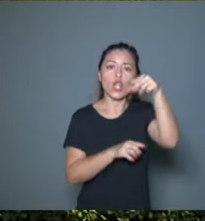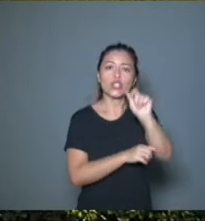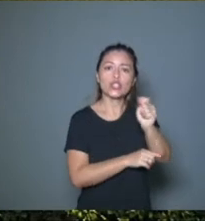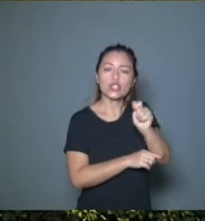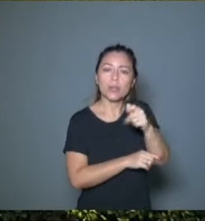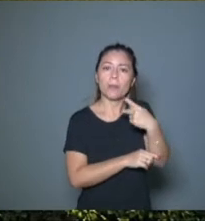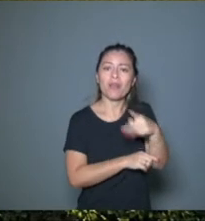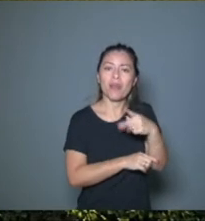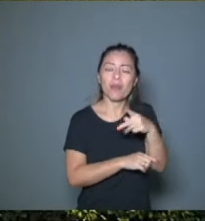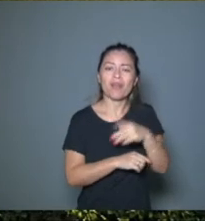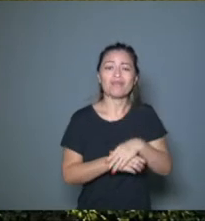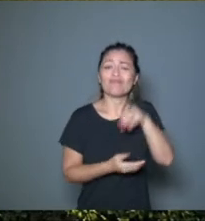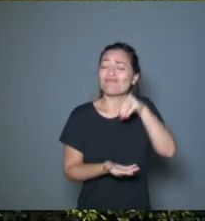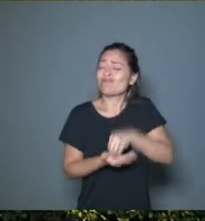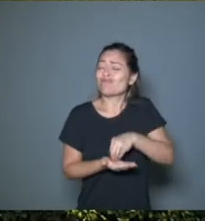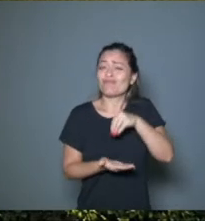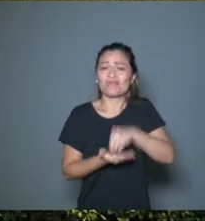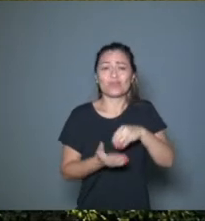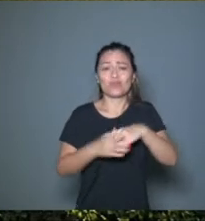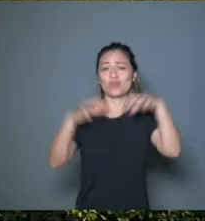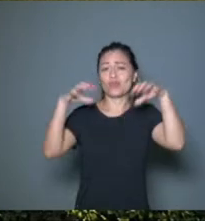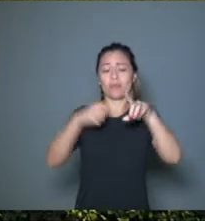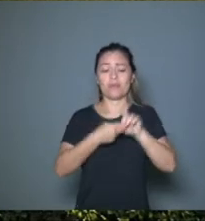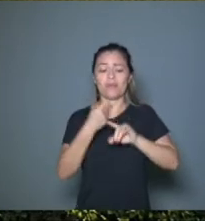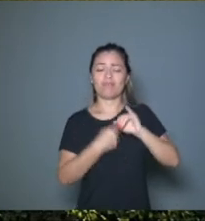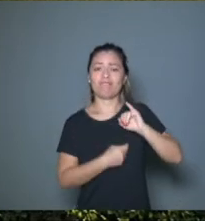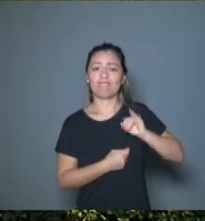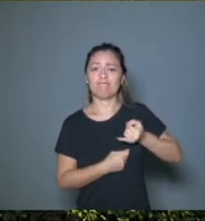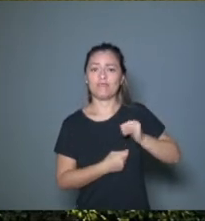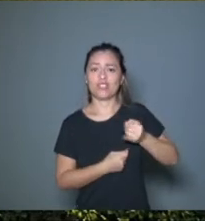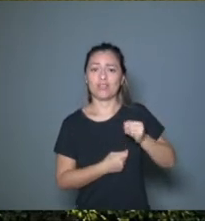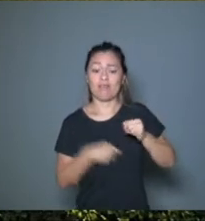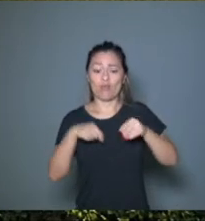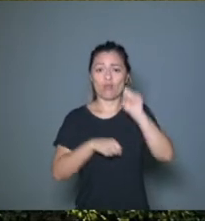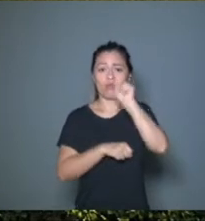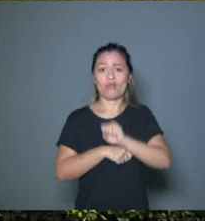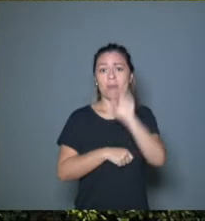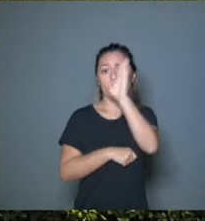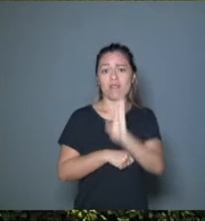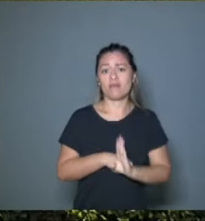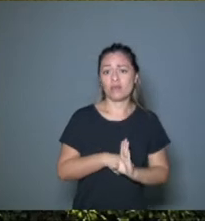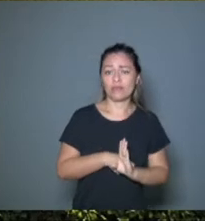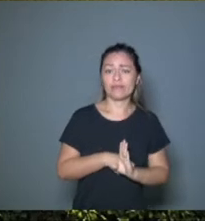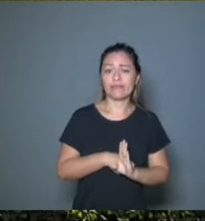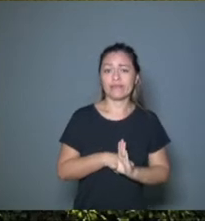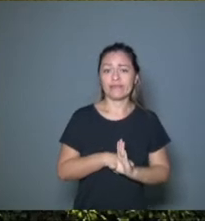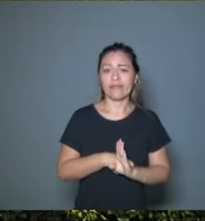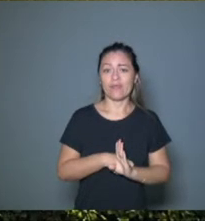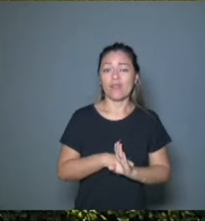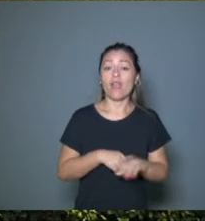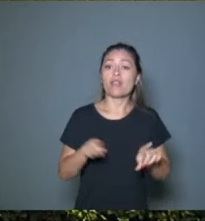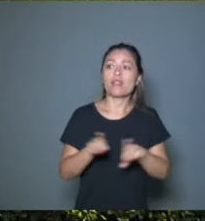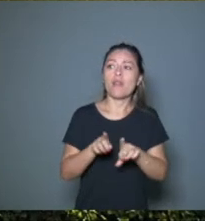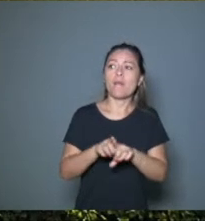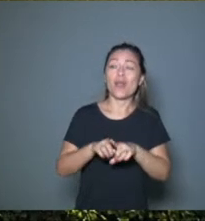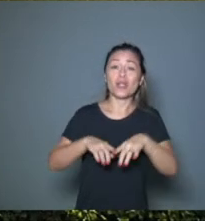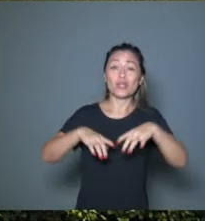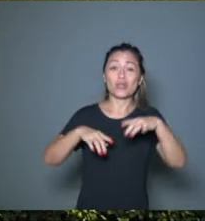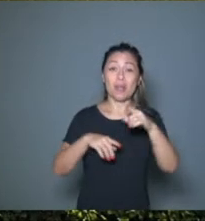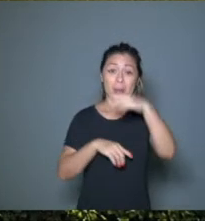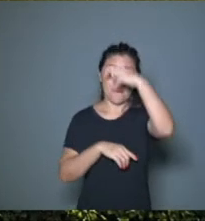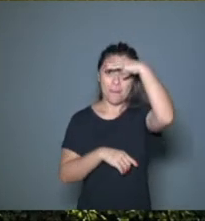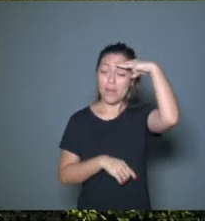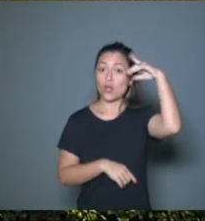and northern Argentina. We had a significant rain deficit in Argentina and southern Brazil,